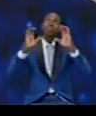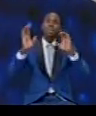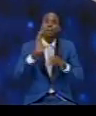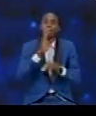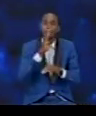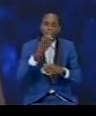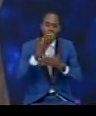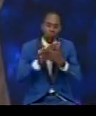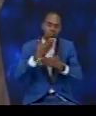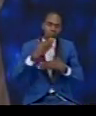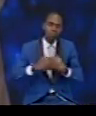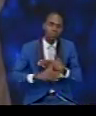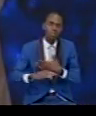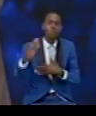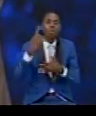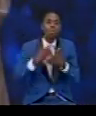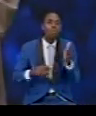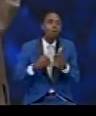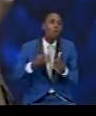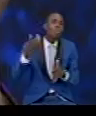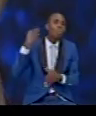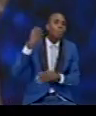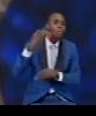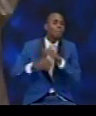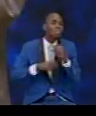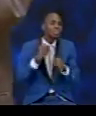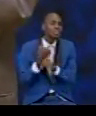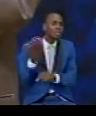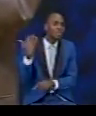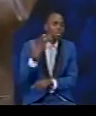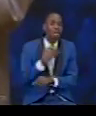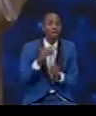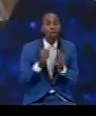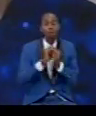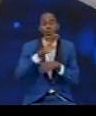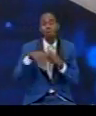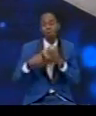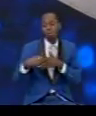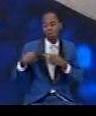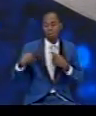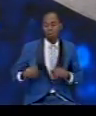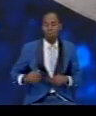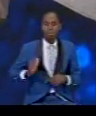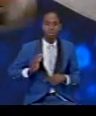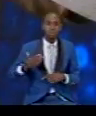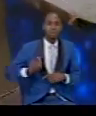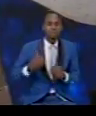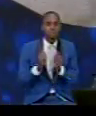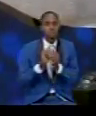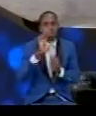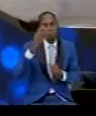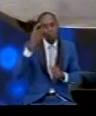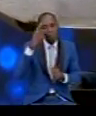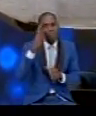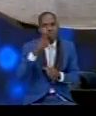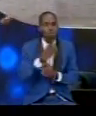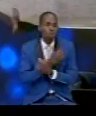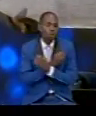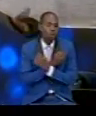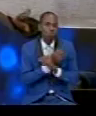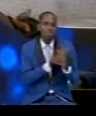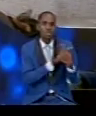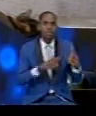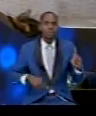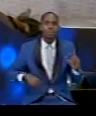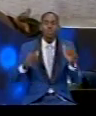beyond what it was many years ago and with all your heart or your soul and all your mind you love the Lord